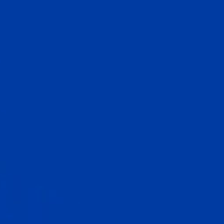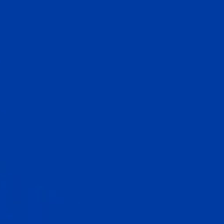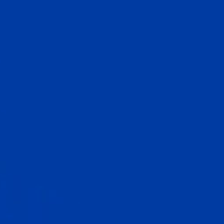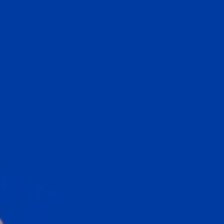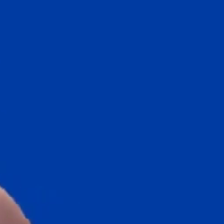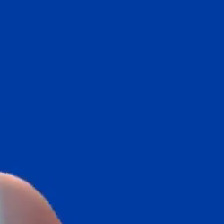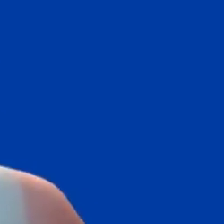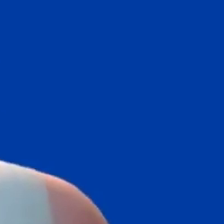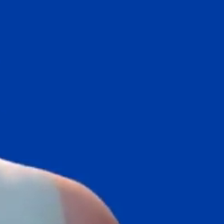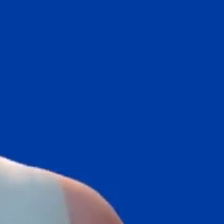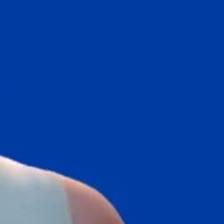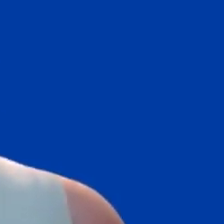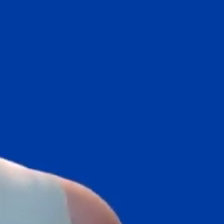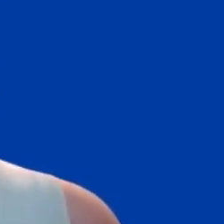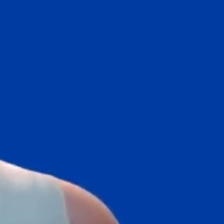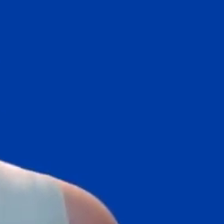bring up the break